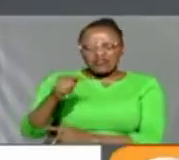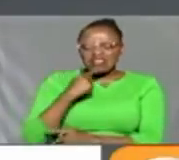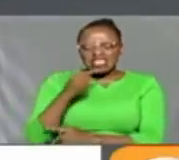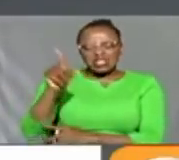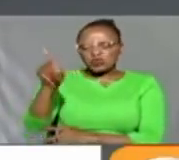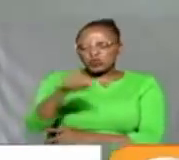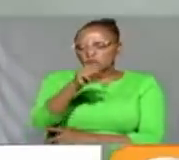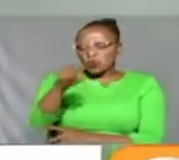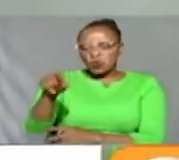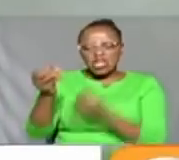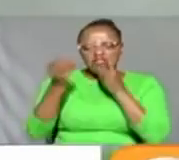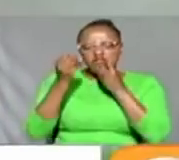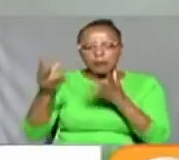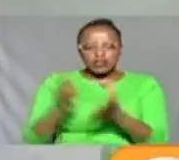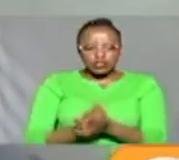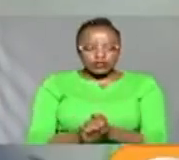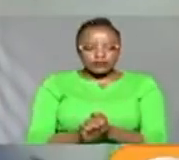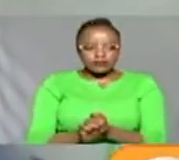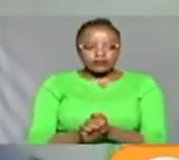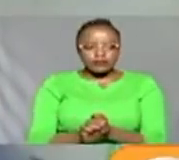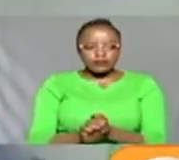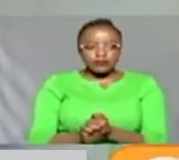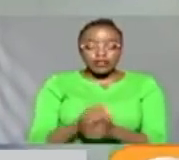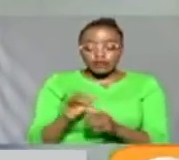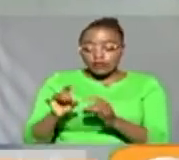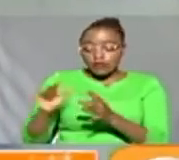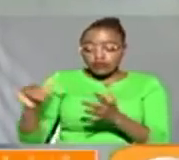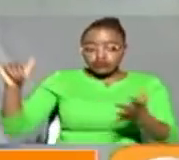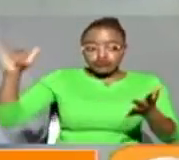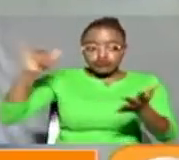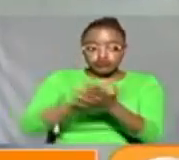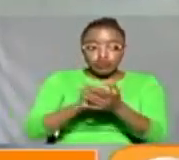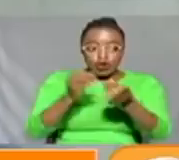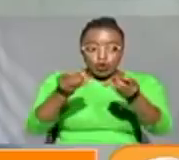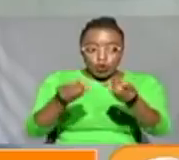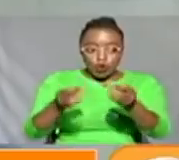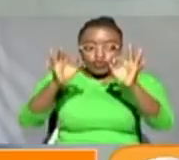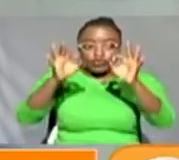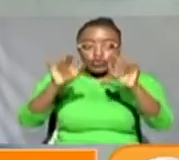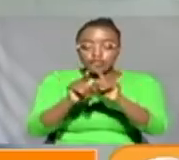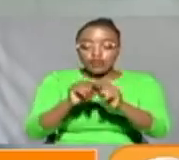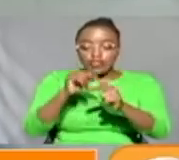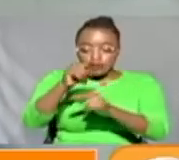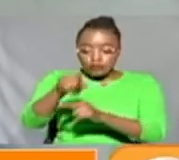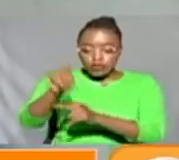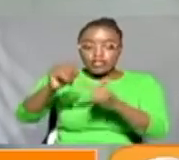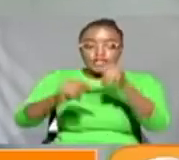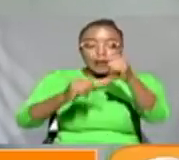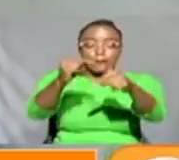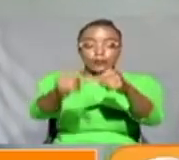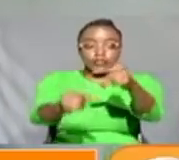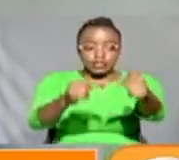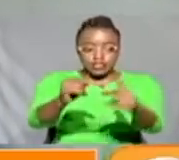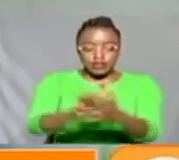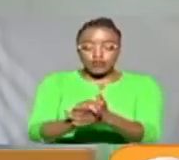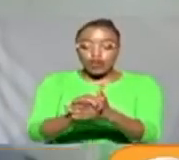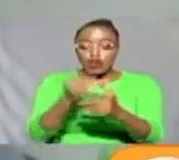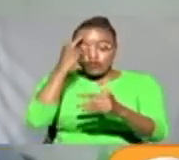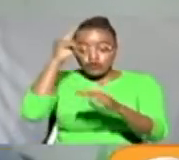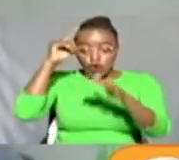site, Zeng Yun. He left the airport by official and the right procedure of